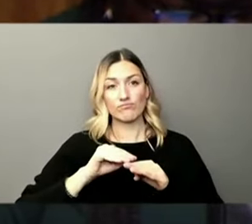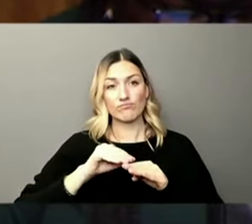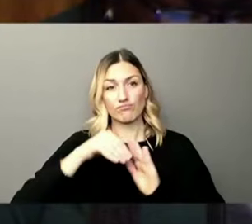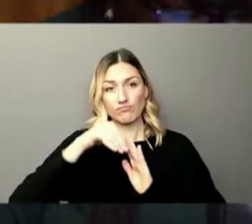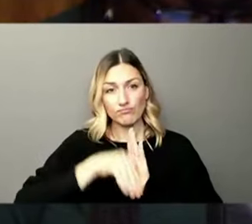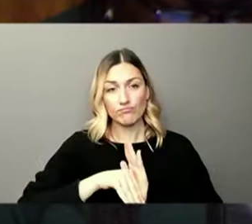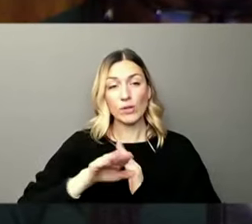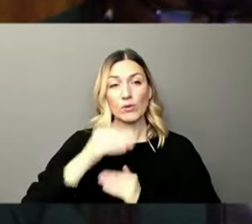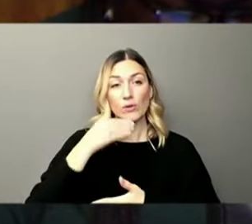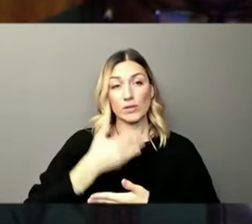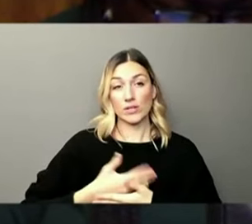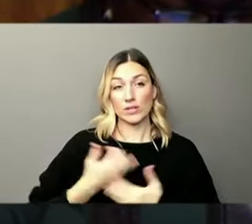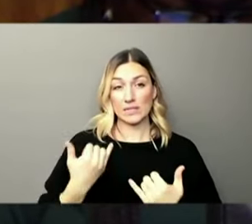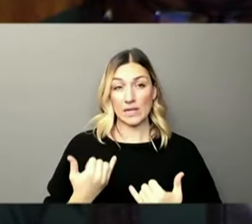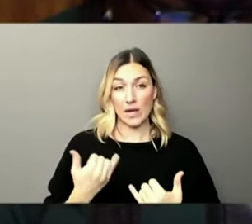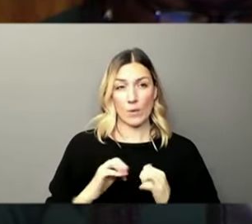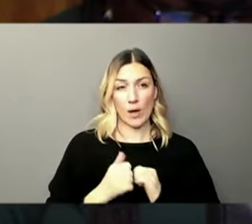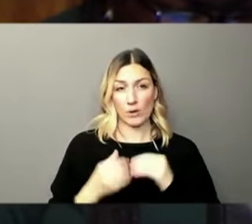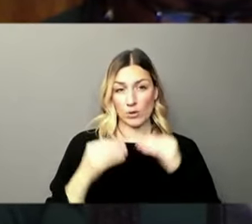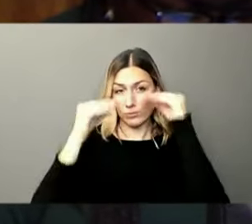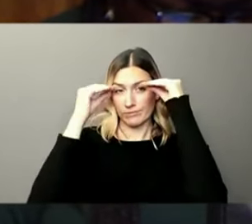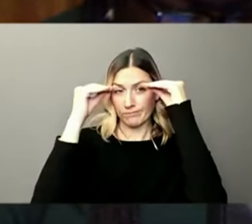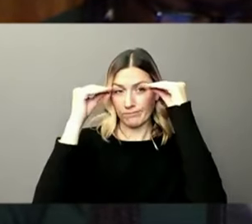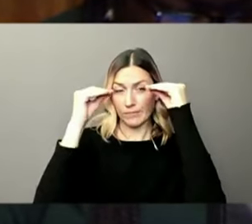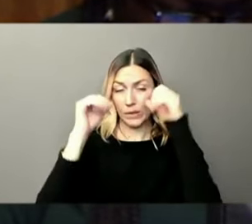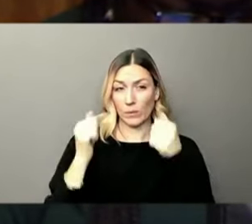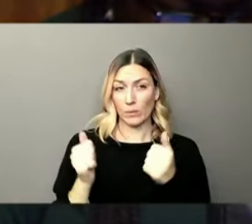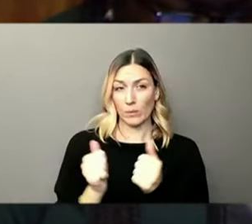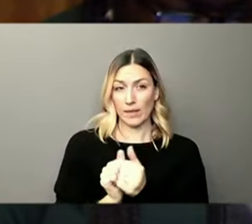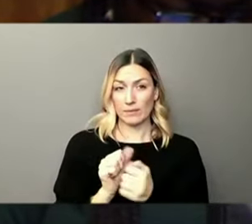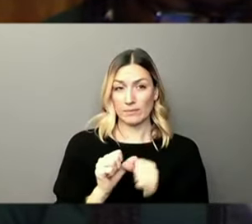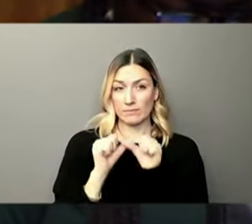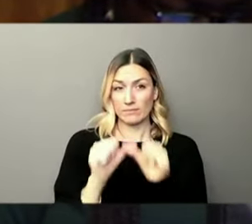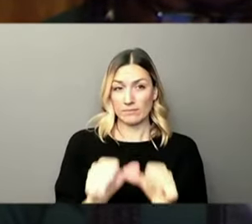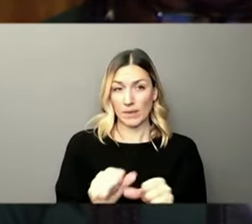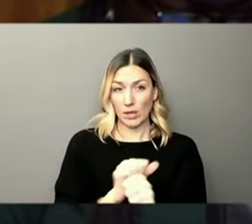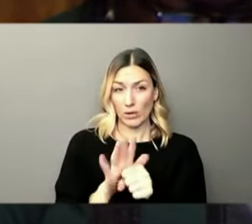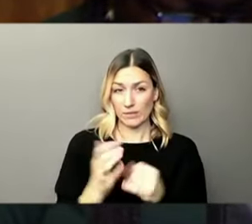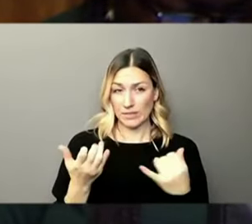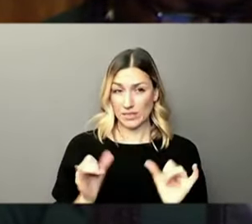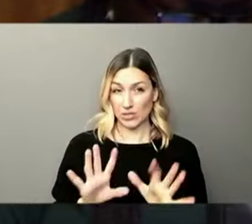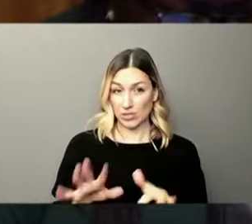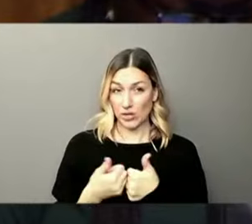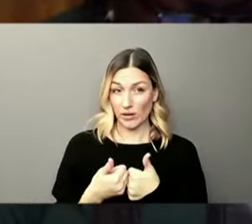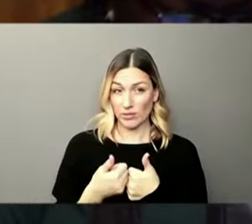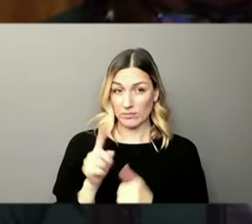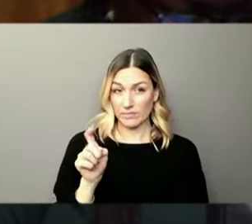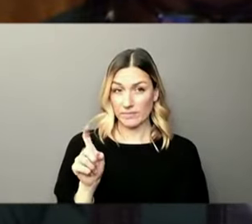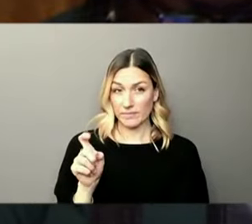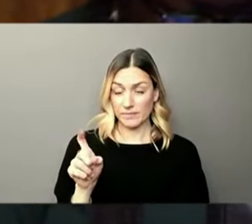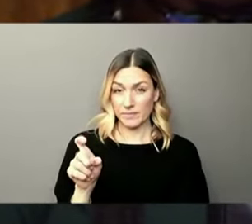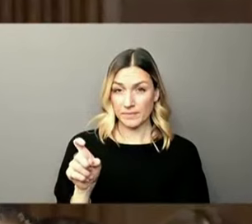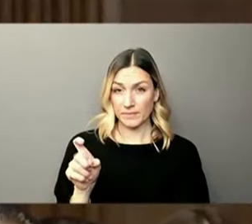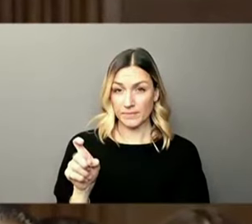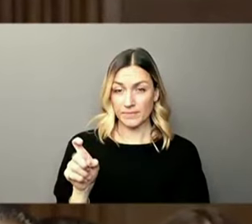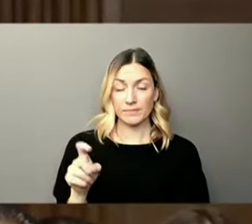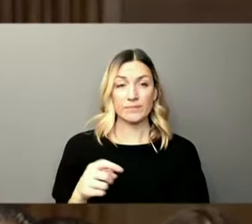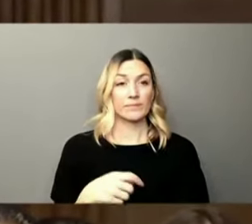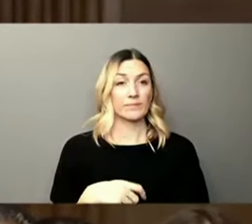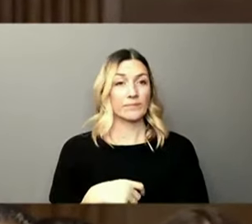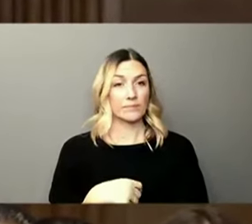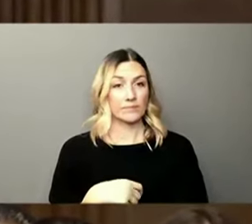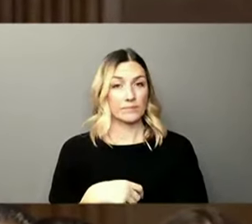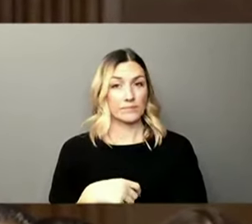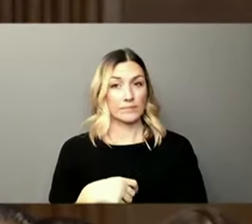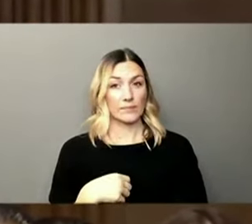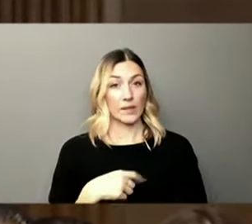now, how are you educating her with long COVID? Is that a challenge still for parents? We had transitioned from